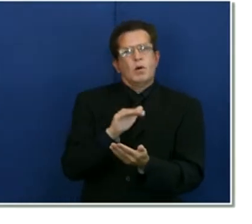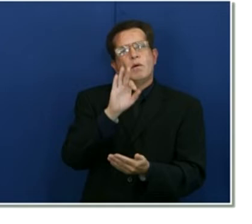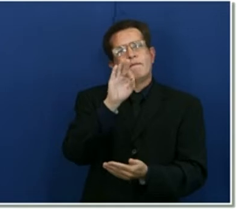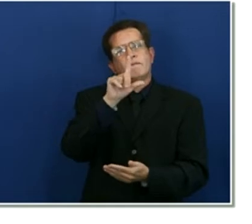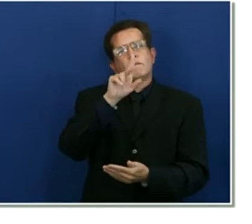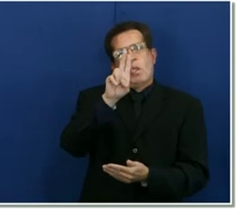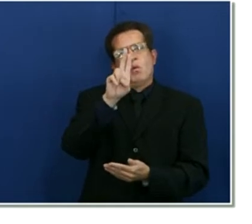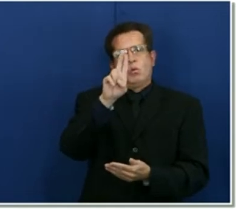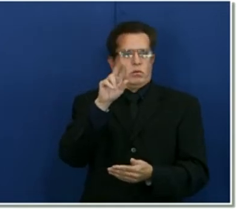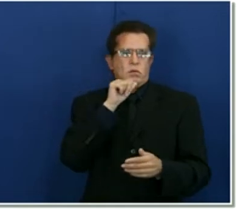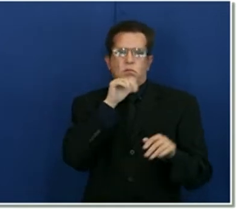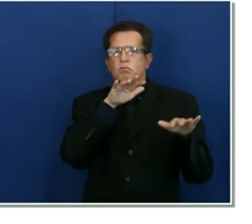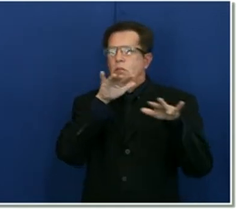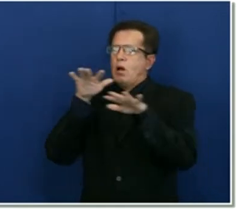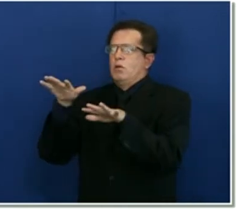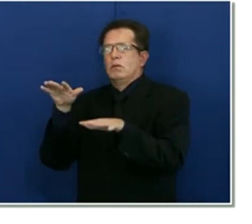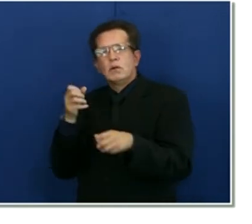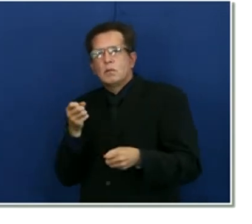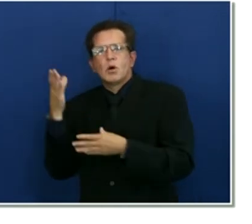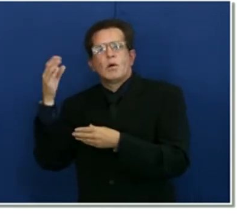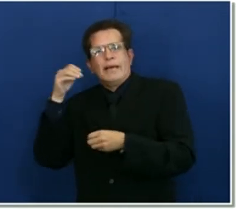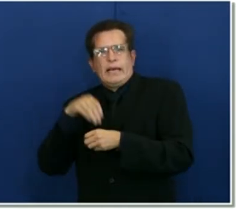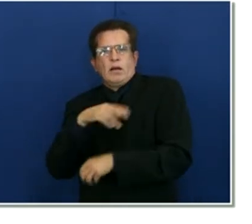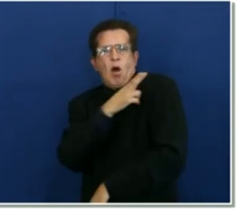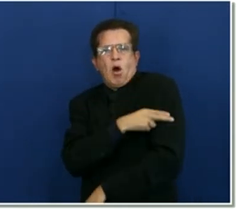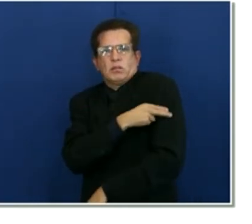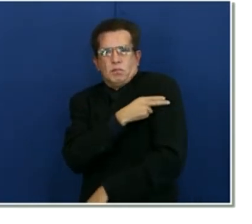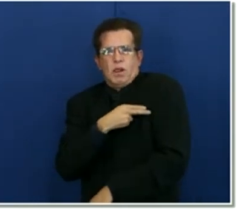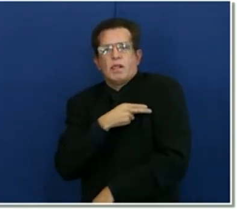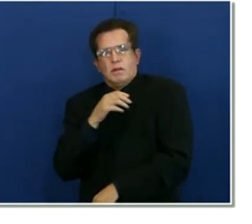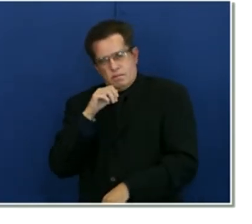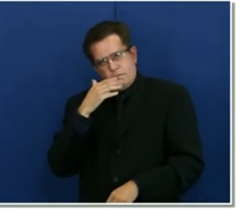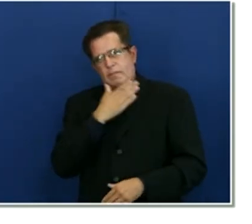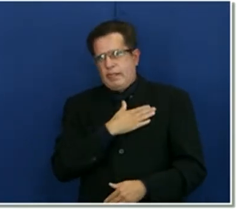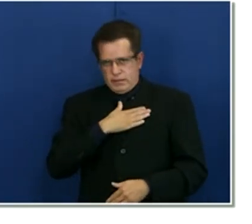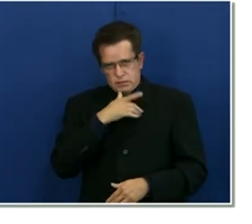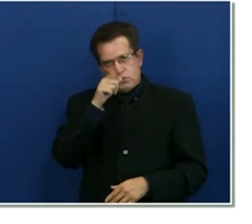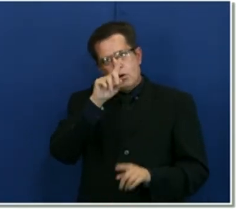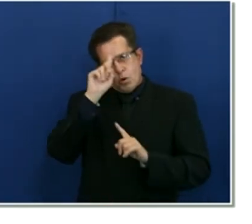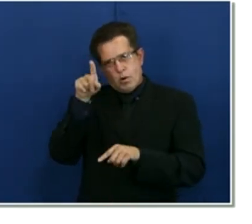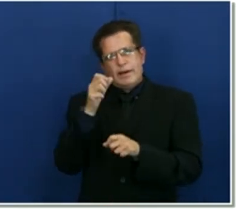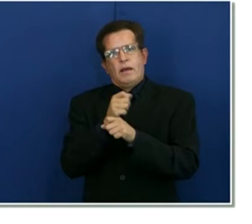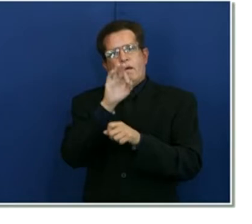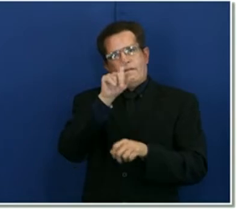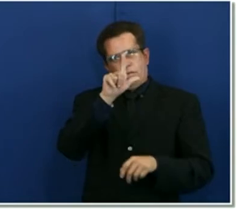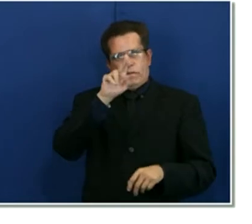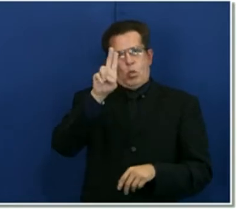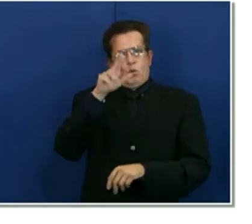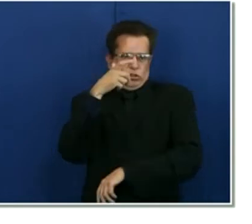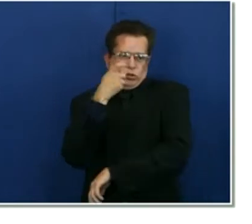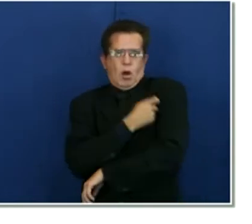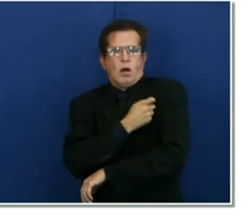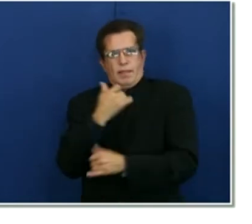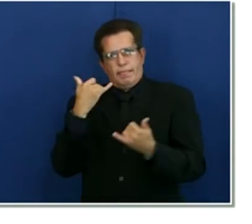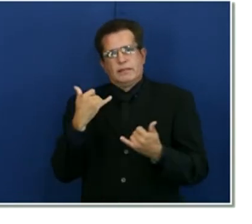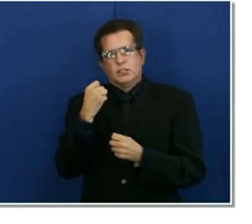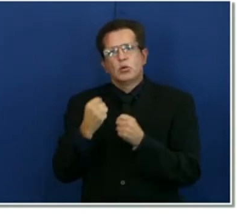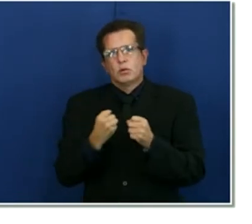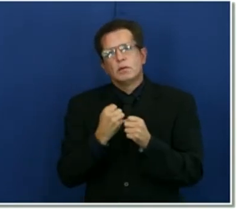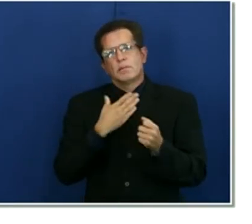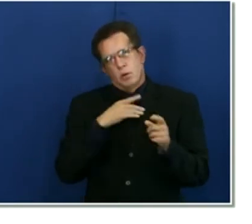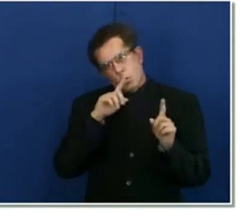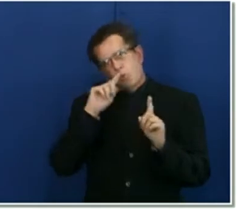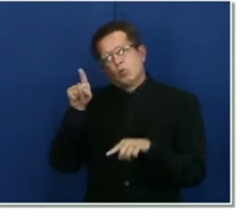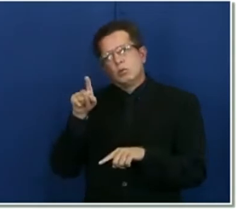people out of the hospital. So please protect your community by getting your flu shot this flu season. In our